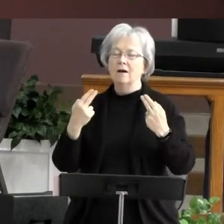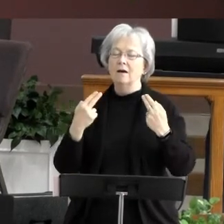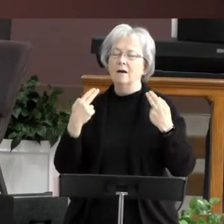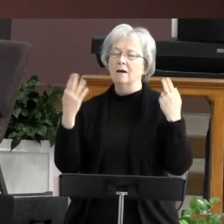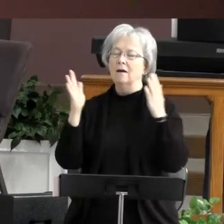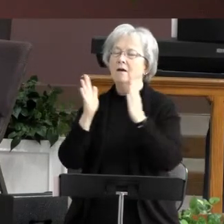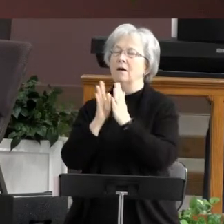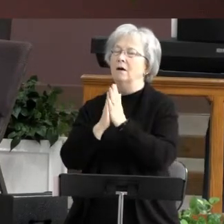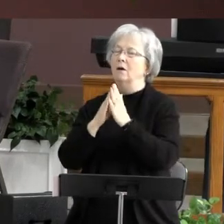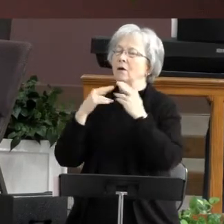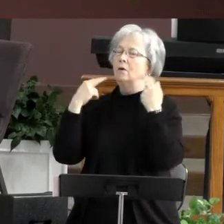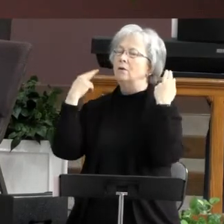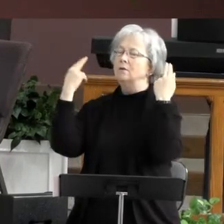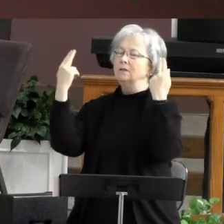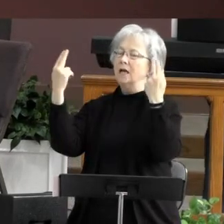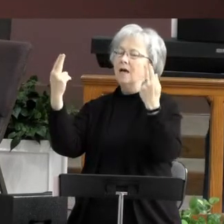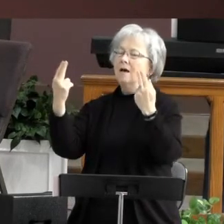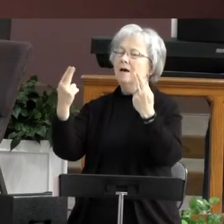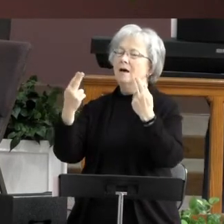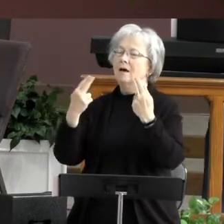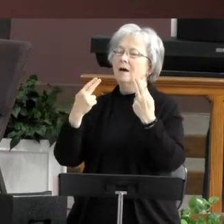Hosanna,